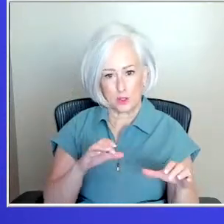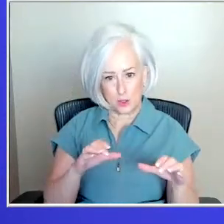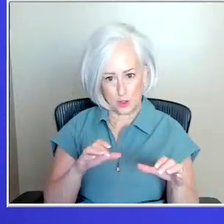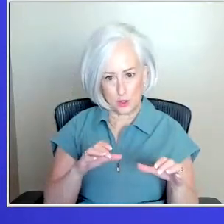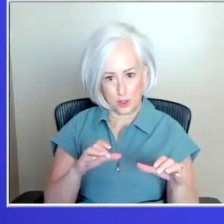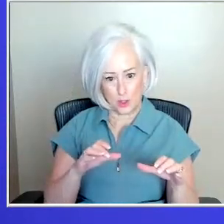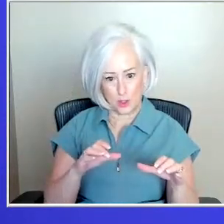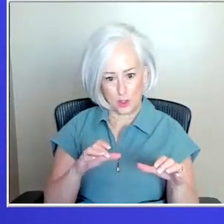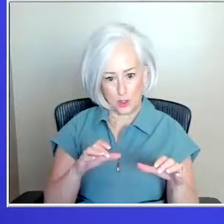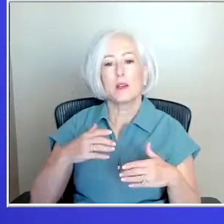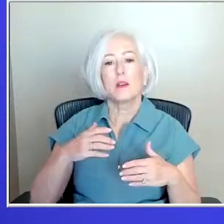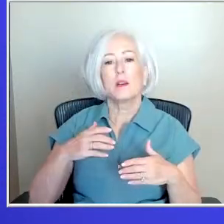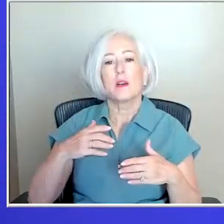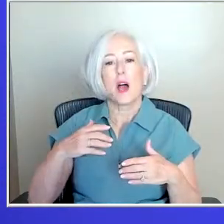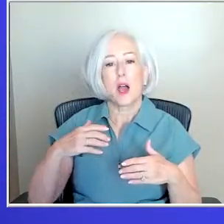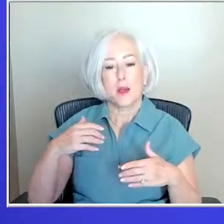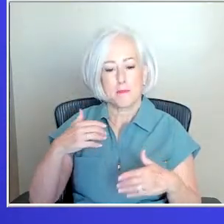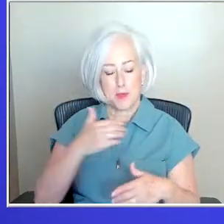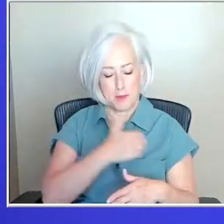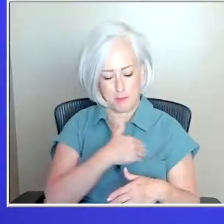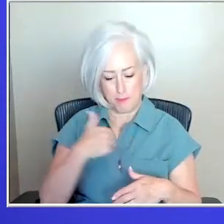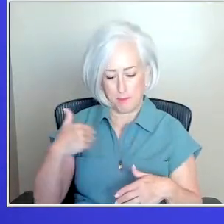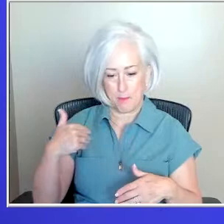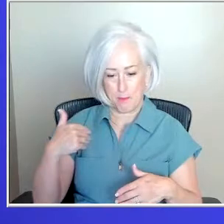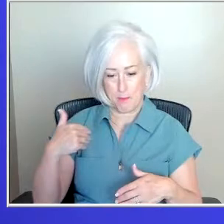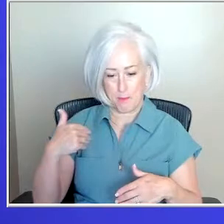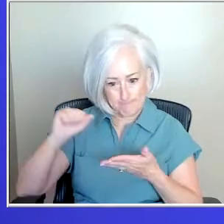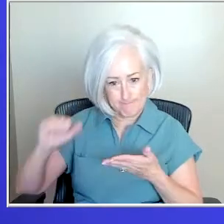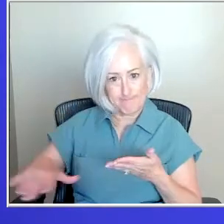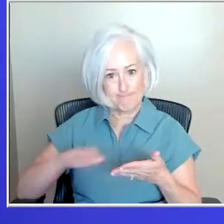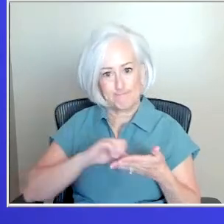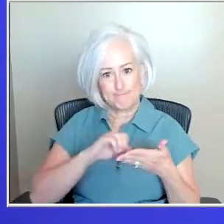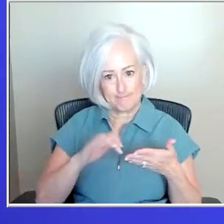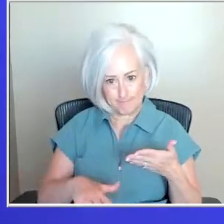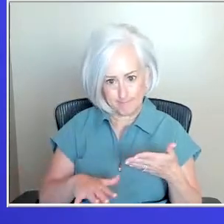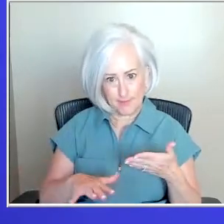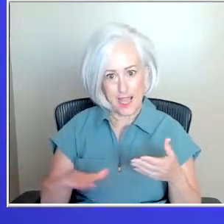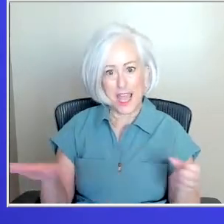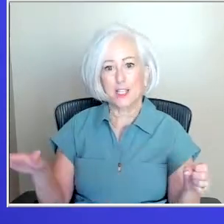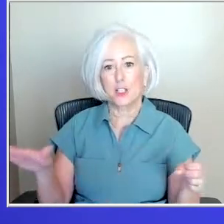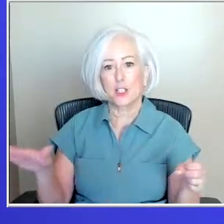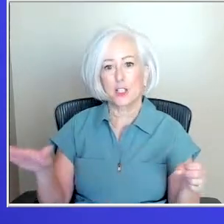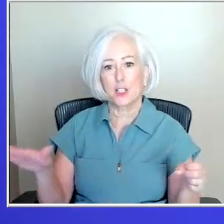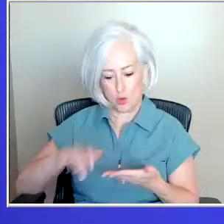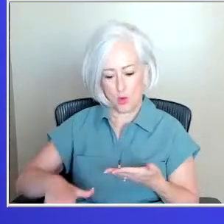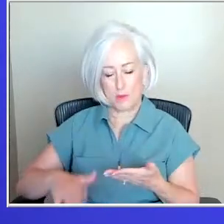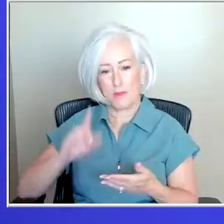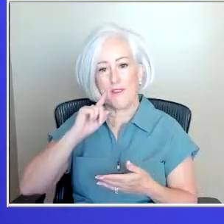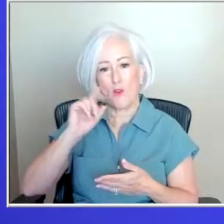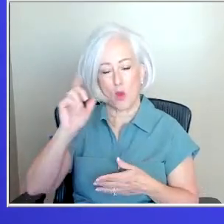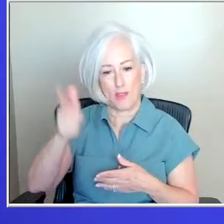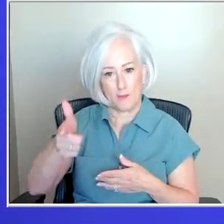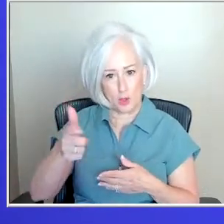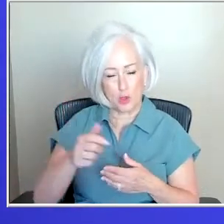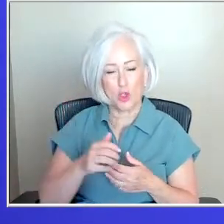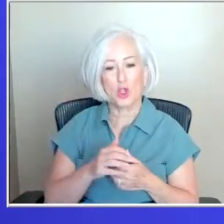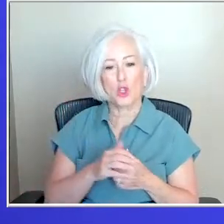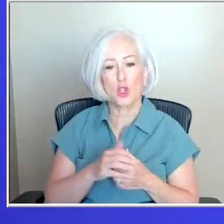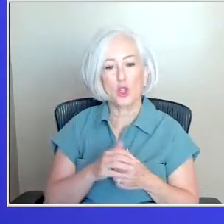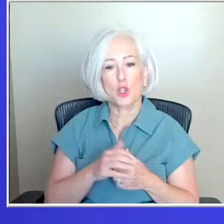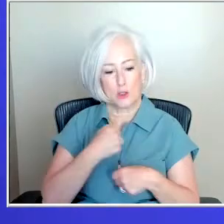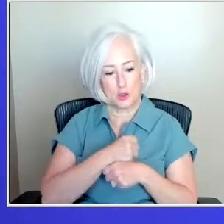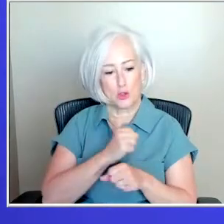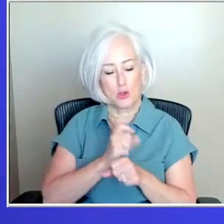and reconstruction with plans of a total hysterectomy in the future, just to go ahead